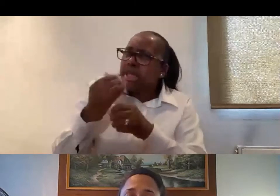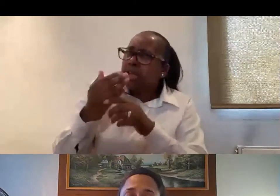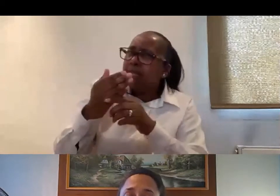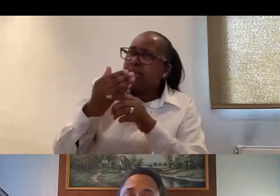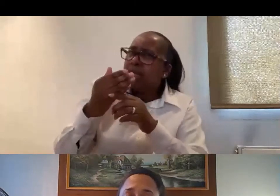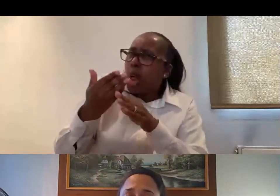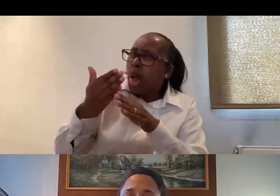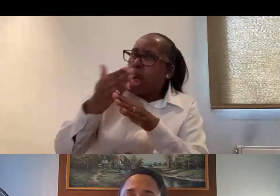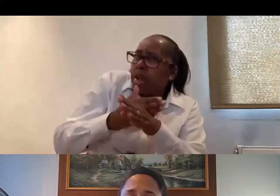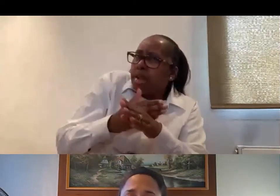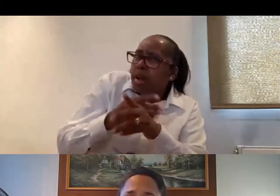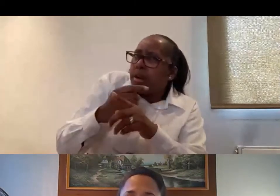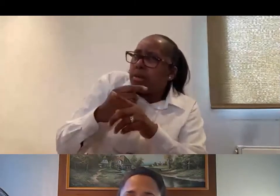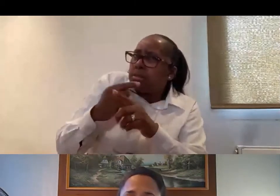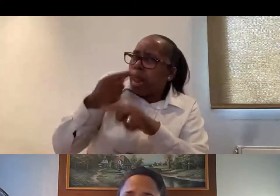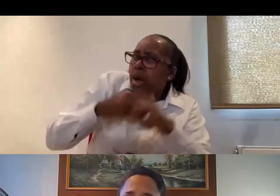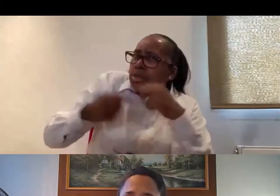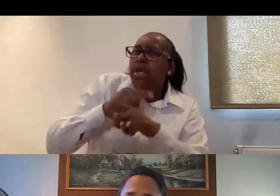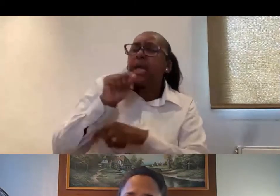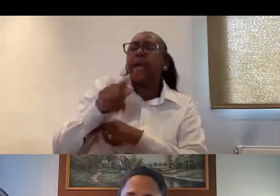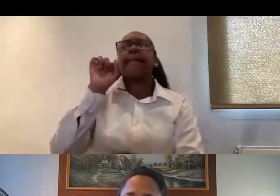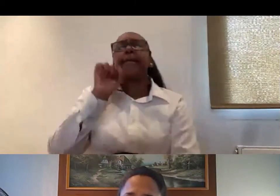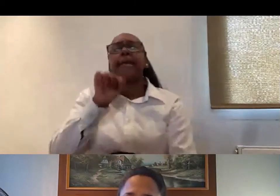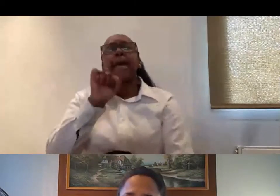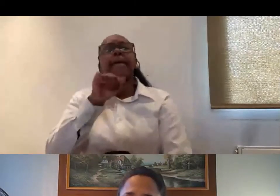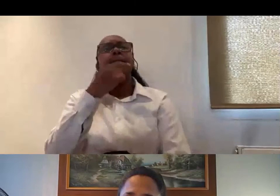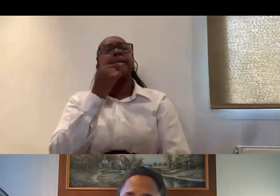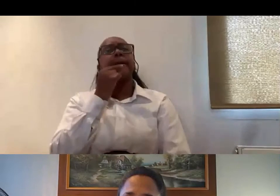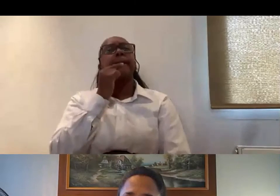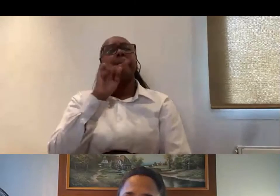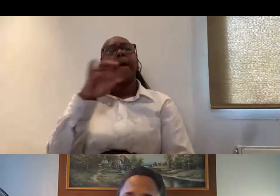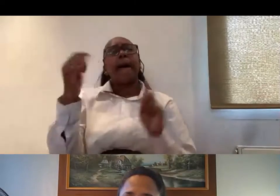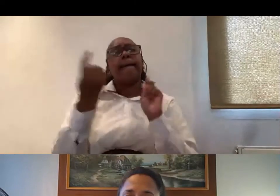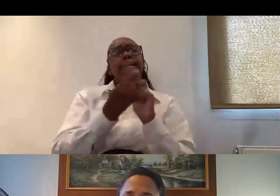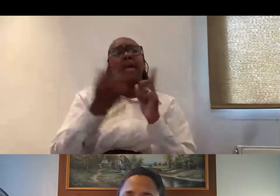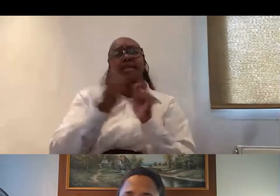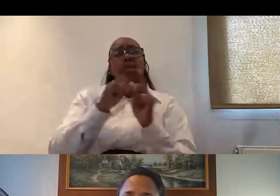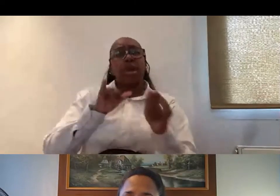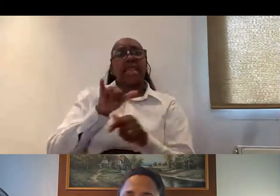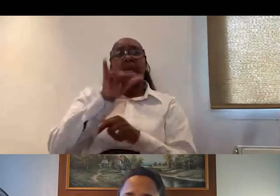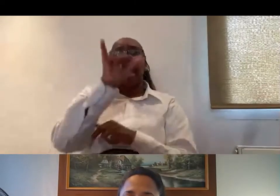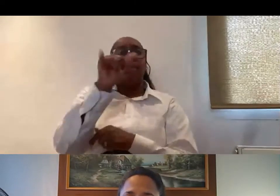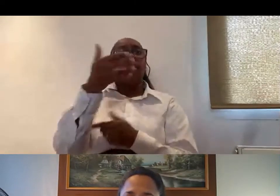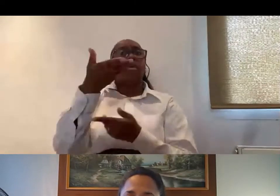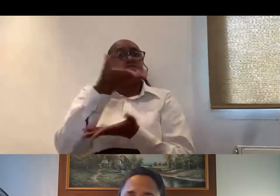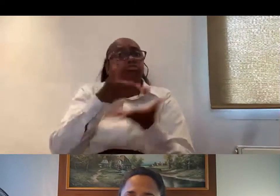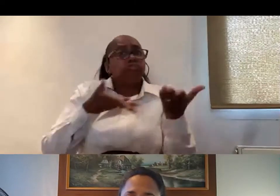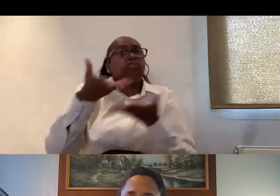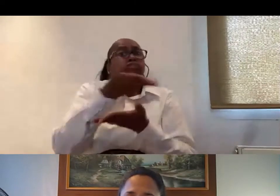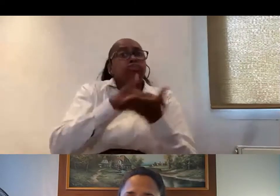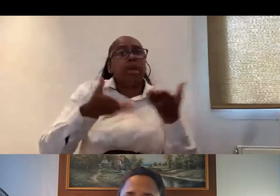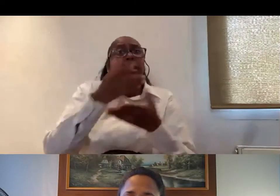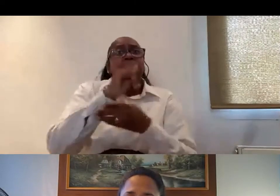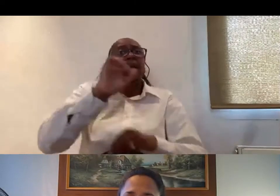last year as well? Yeah, I contracted it. I'd met with somebody on an airport and I'd been sat chatting with them, and they had a really